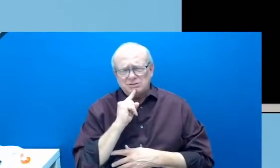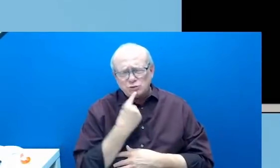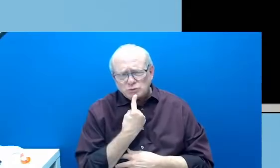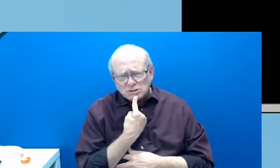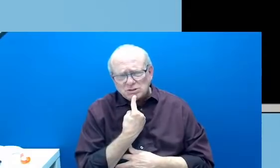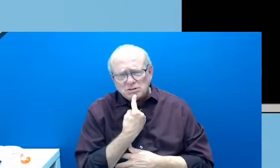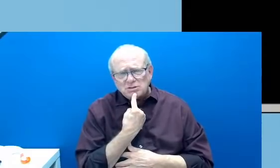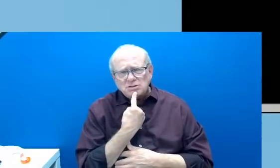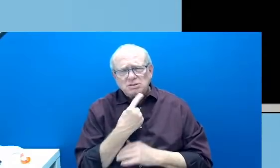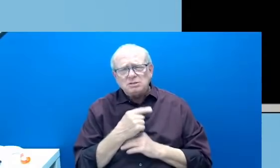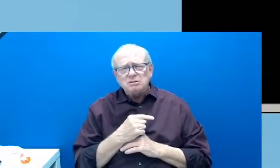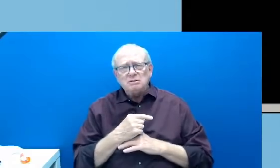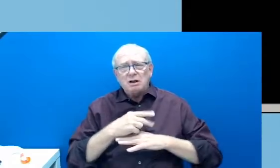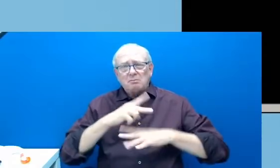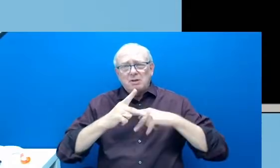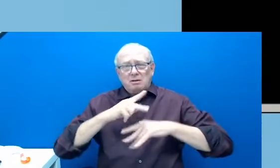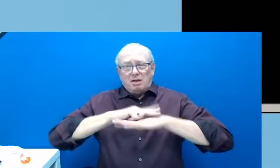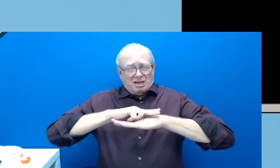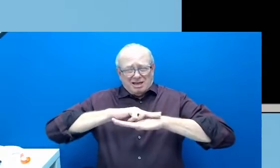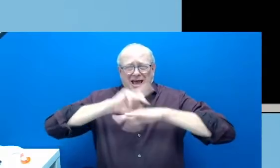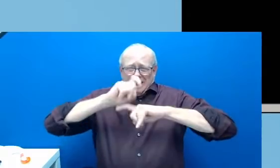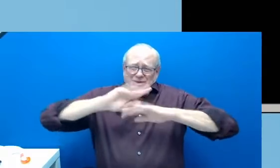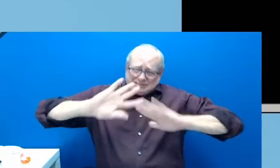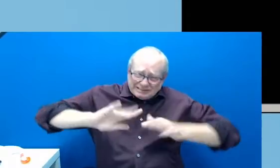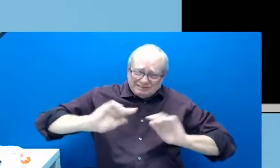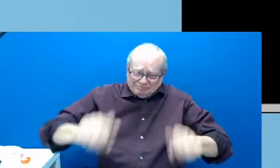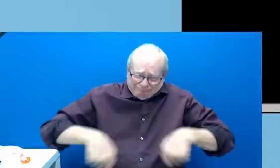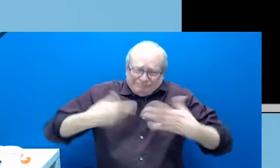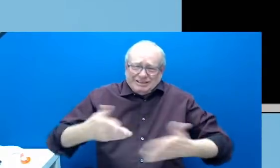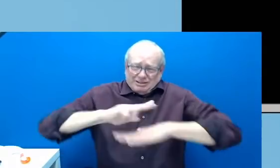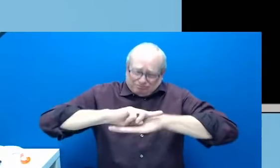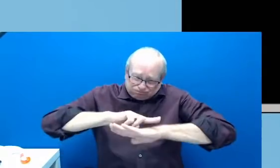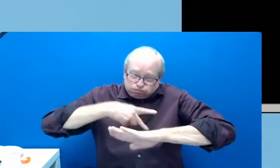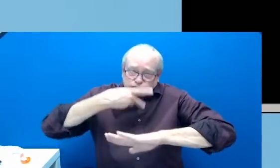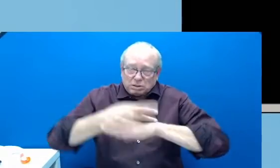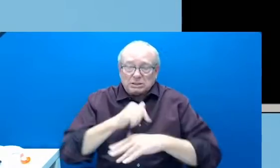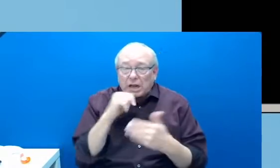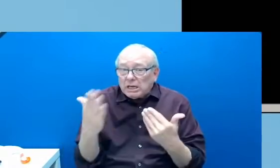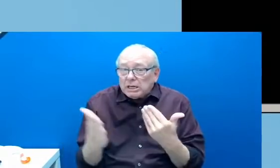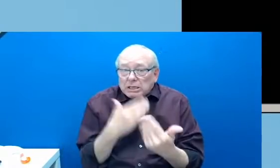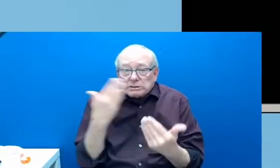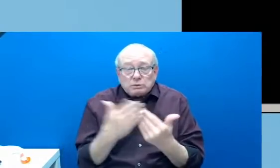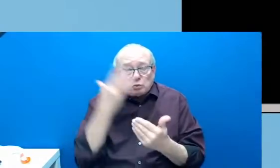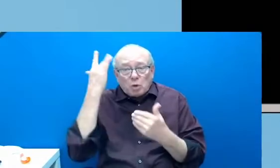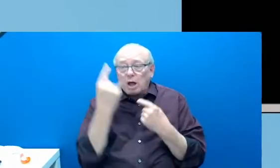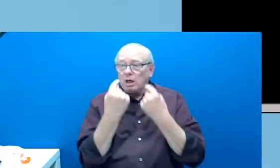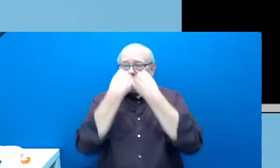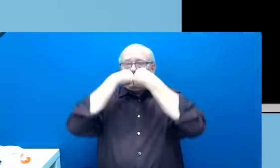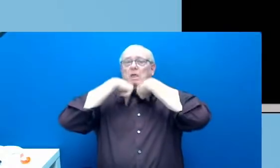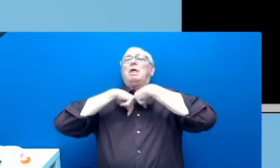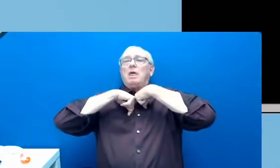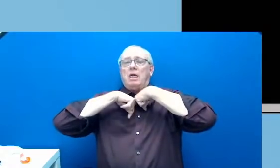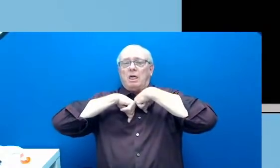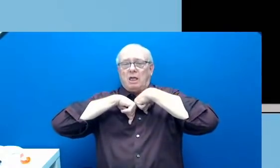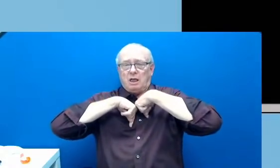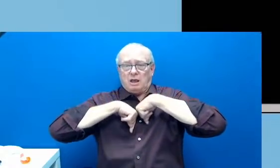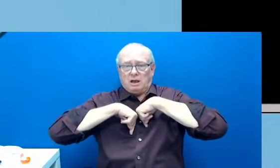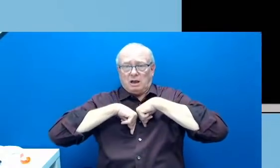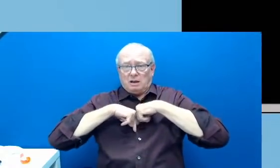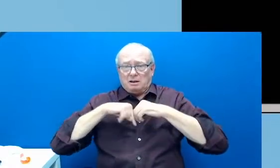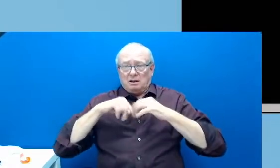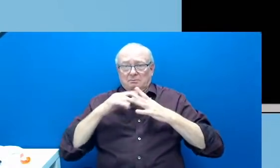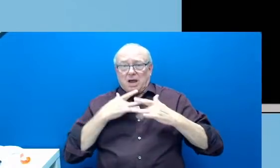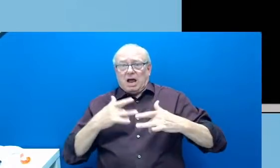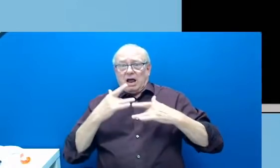exercise to flip people over. They've got a breathing tube down in their airways. They have,